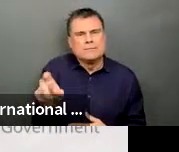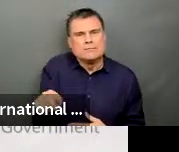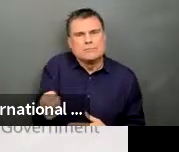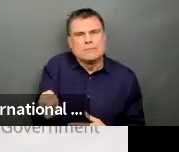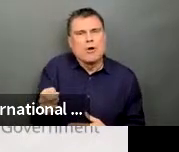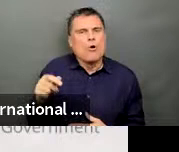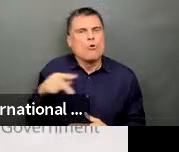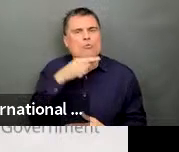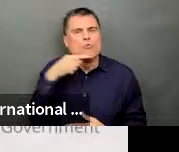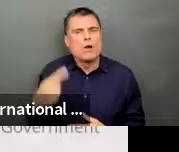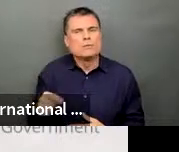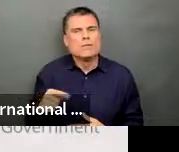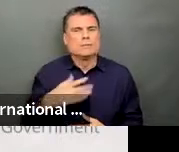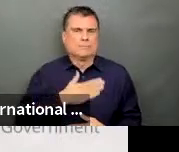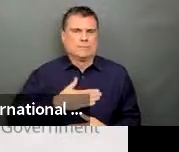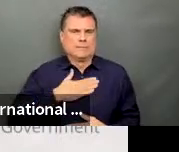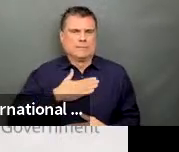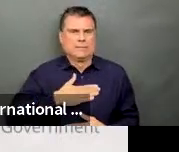Thanks.